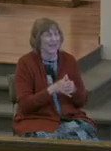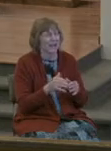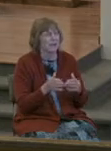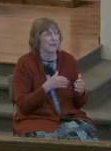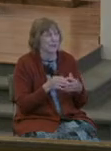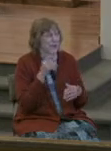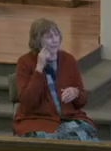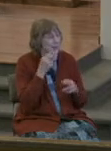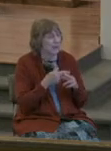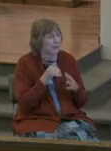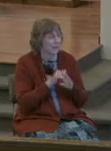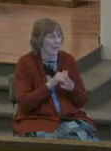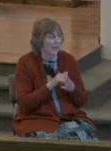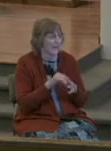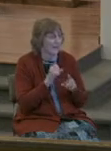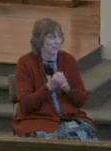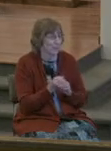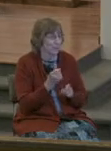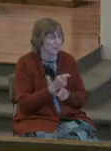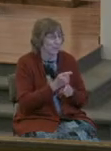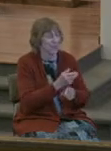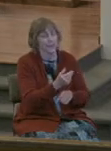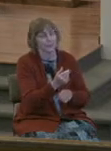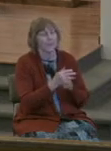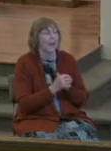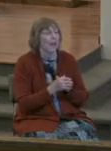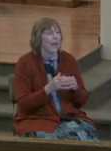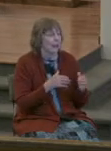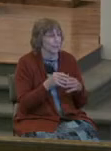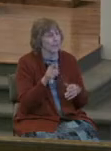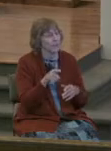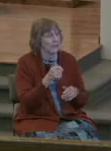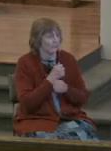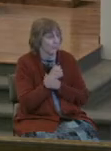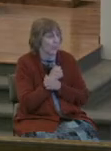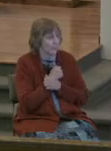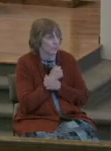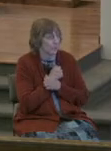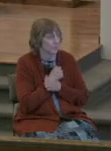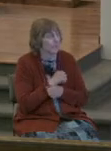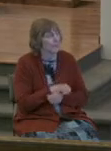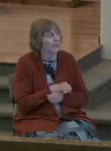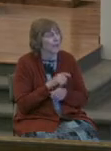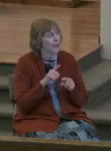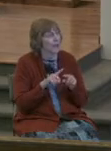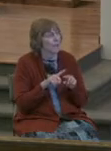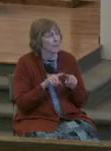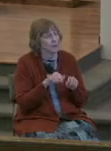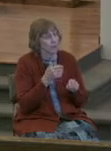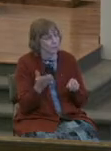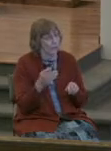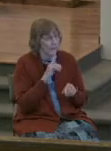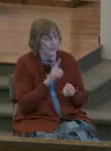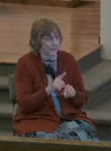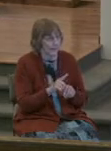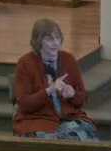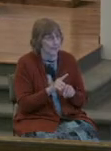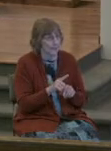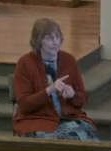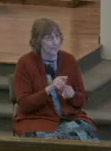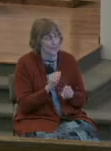his situation, it was appropriate. But we need to have compassion. But the other thing that we deal with is